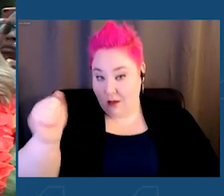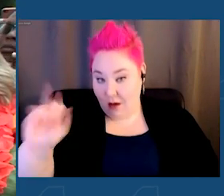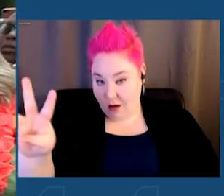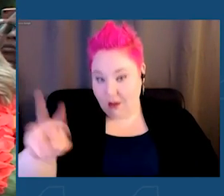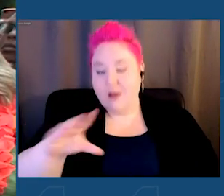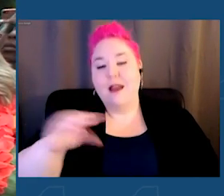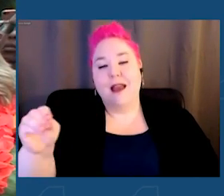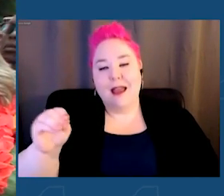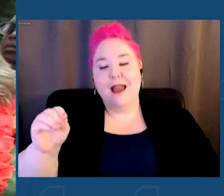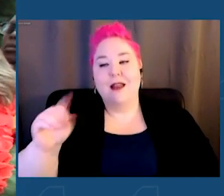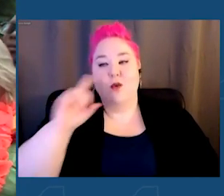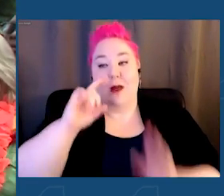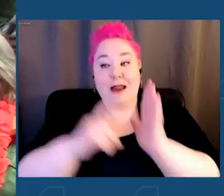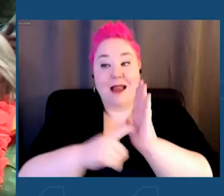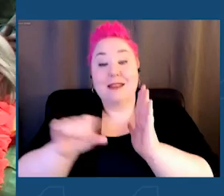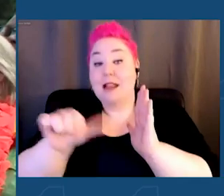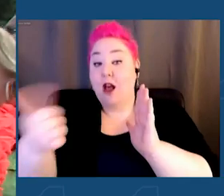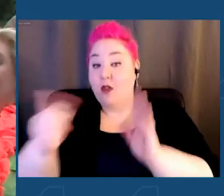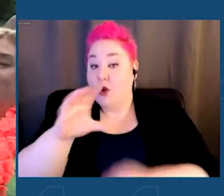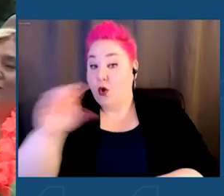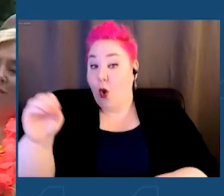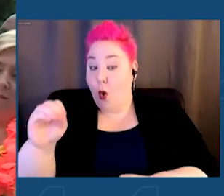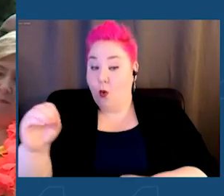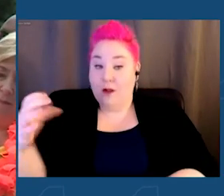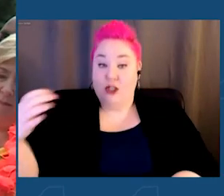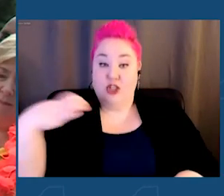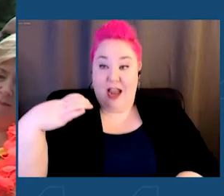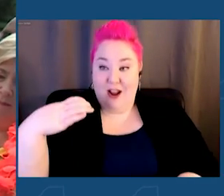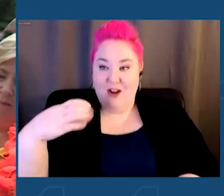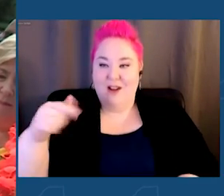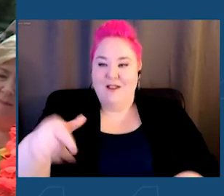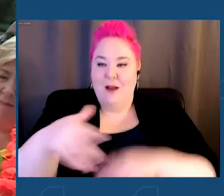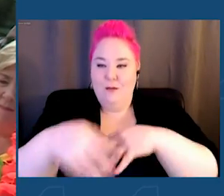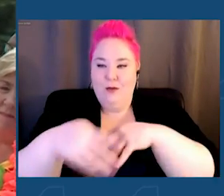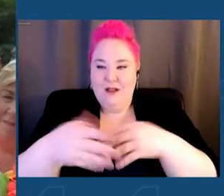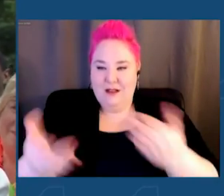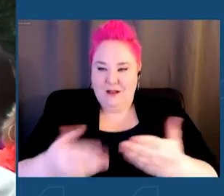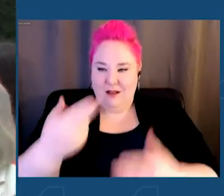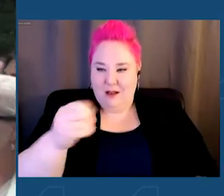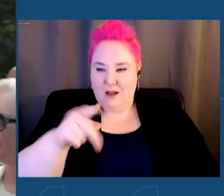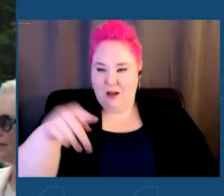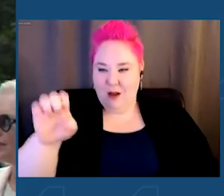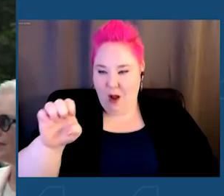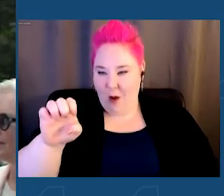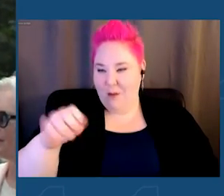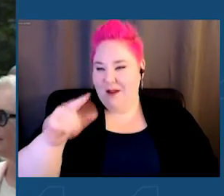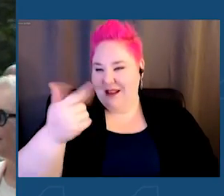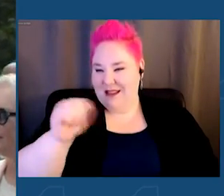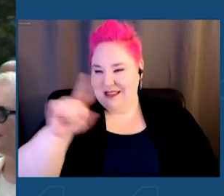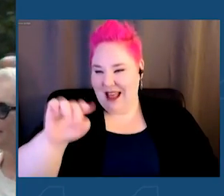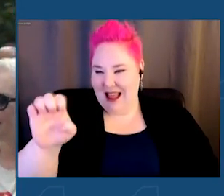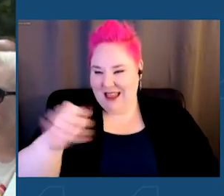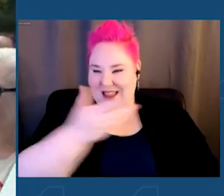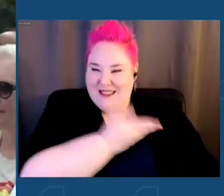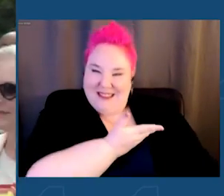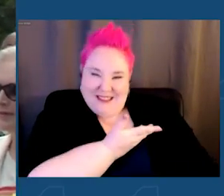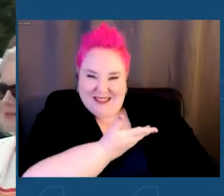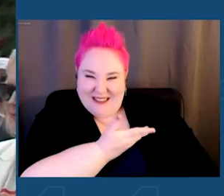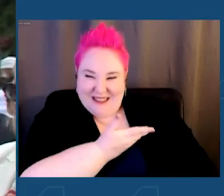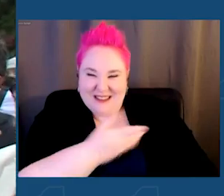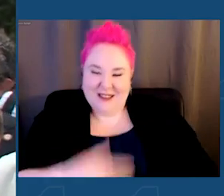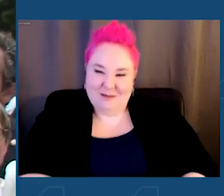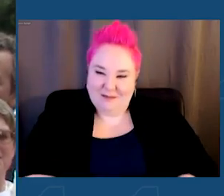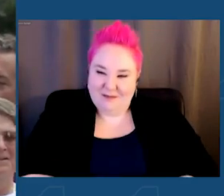recognizing that the other co-chair of the parade is here. Hope Gazelle is here. Hello, let's give her a round of applause. Hi,